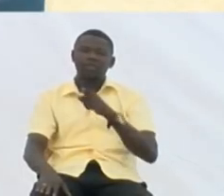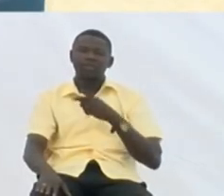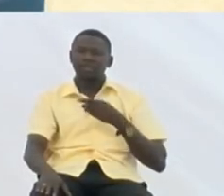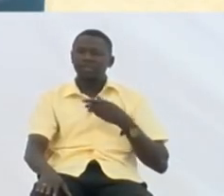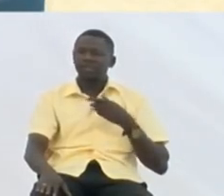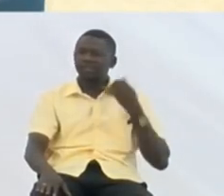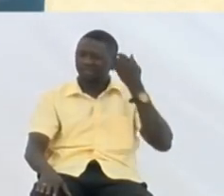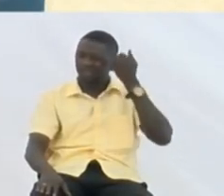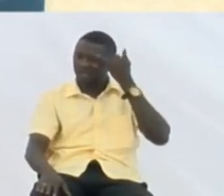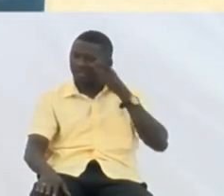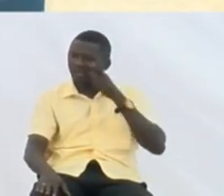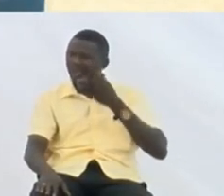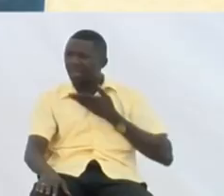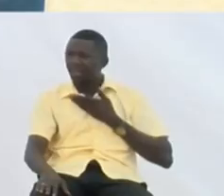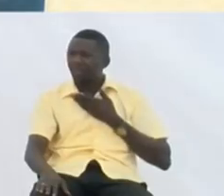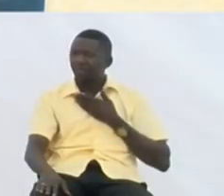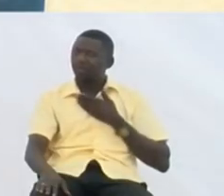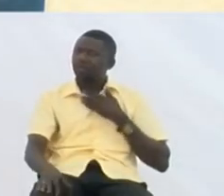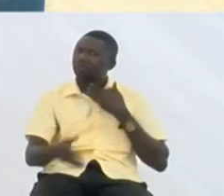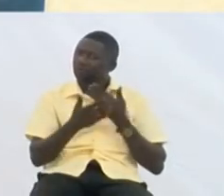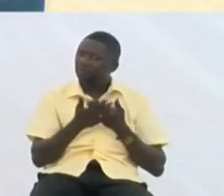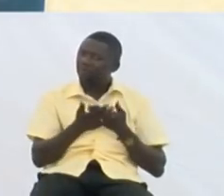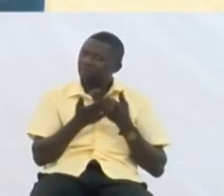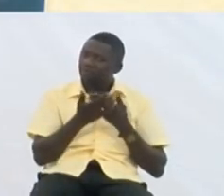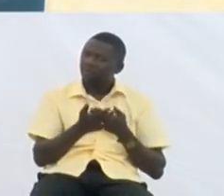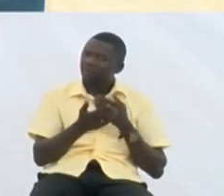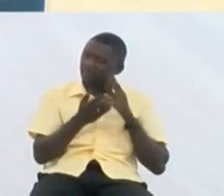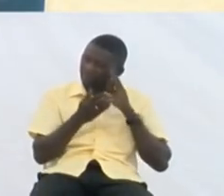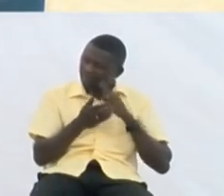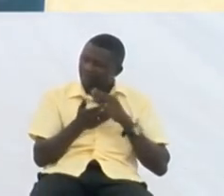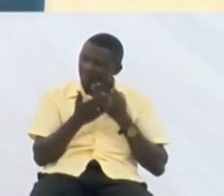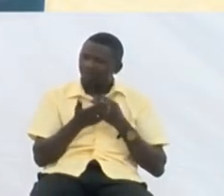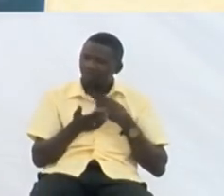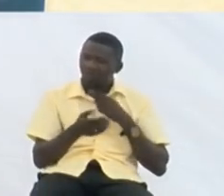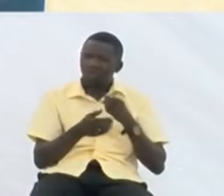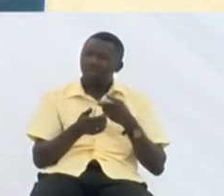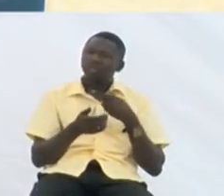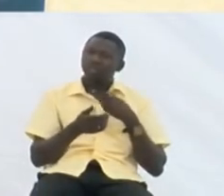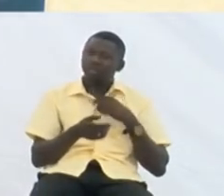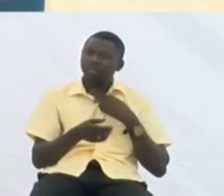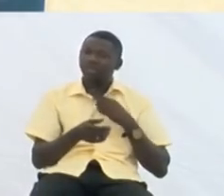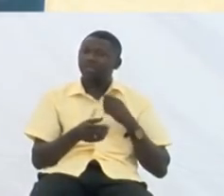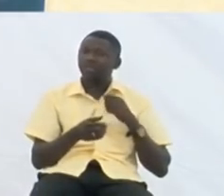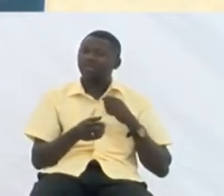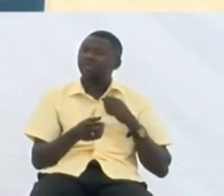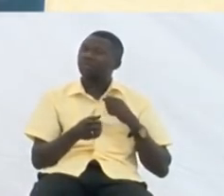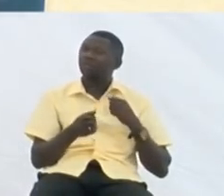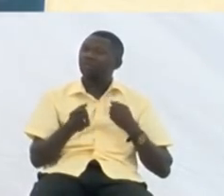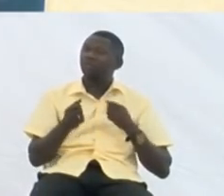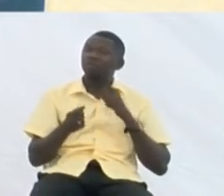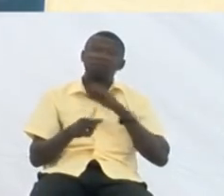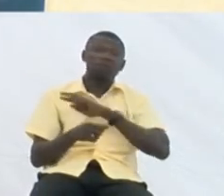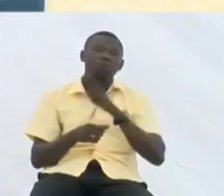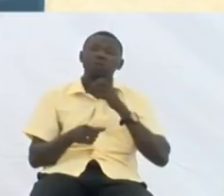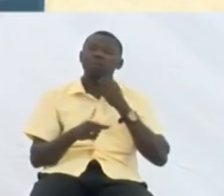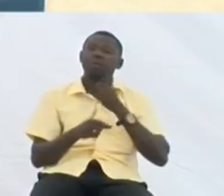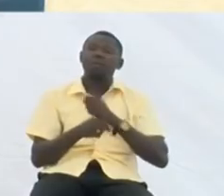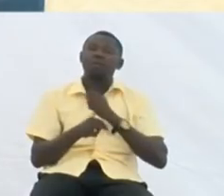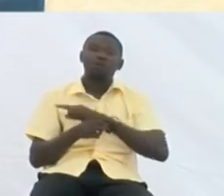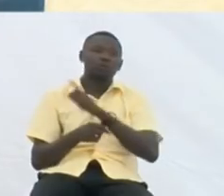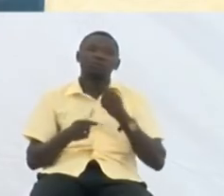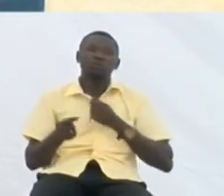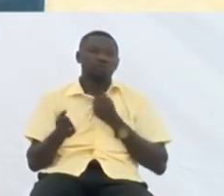ne kamala mantoro kana dunka. We used to the favor that we were looking for so that his aggression, the suffering